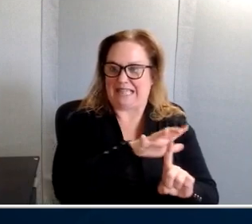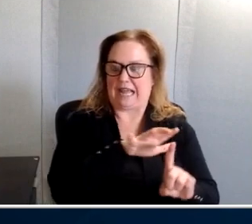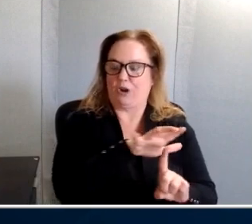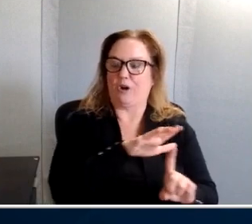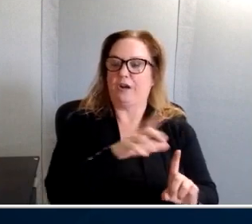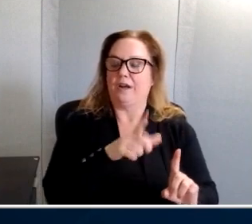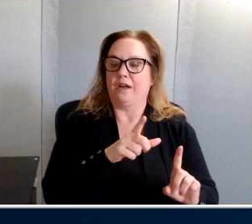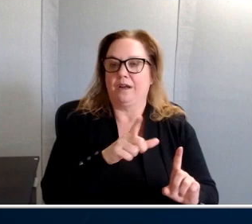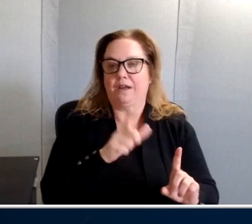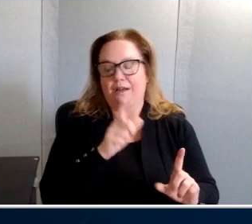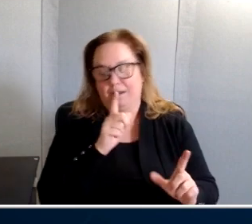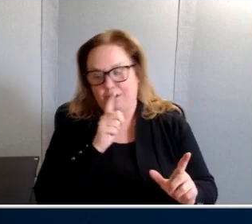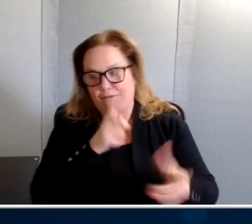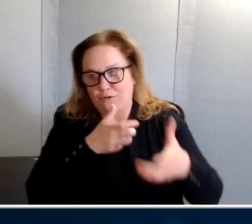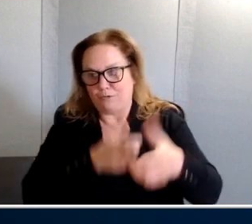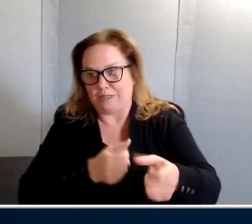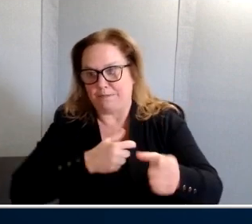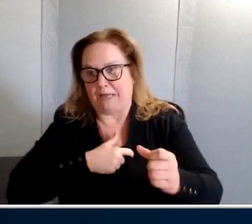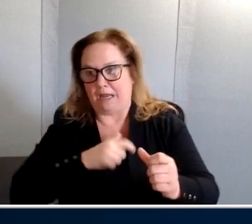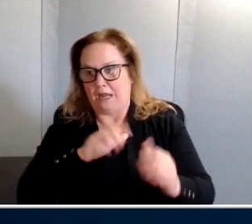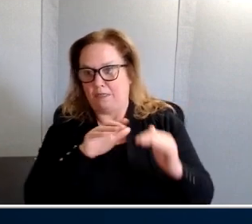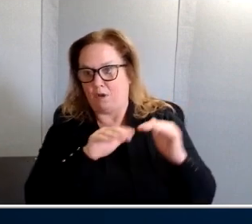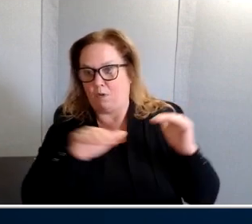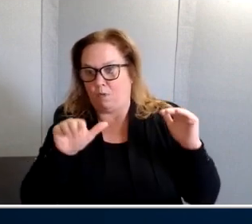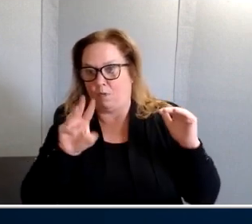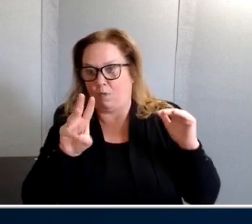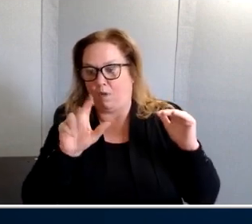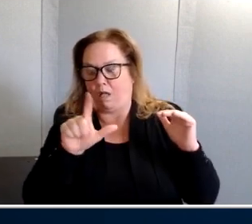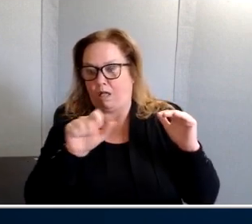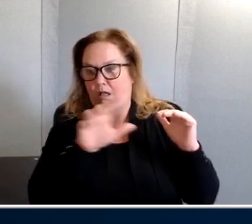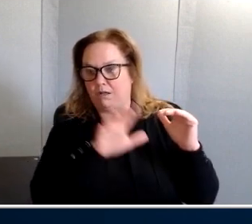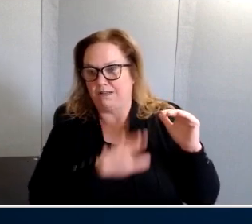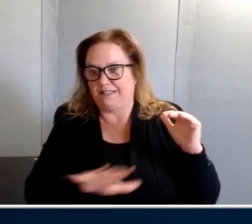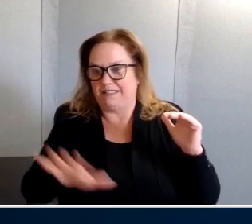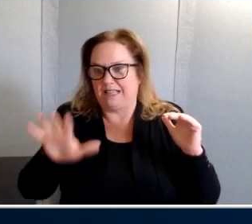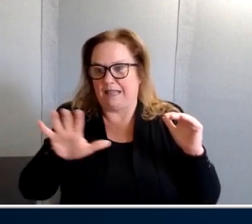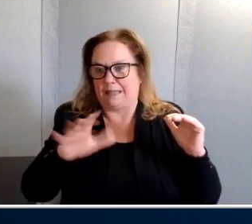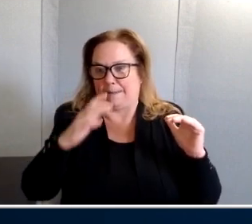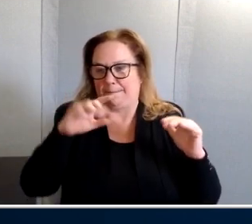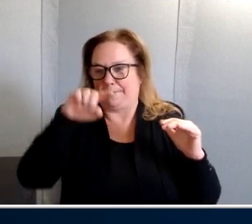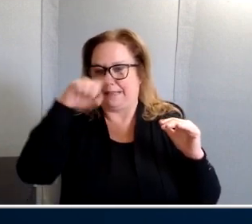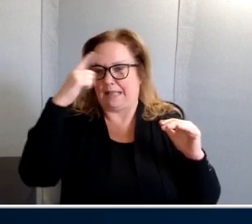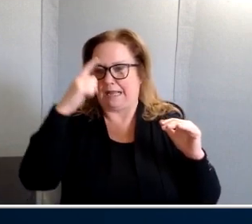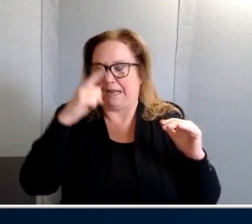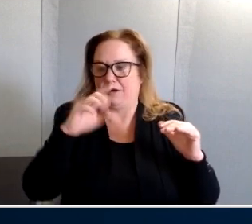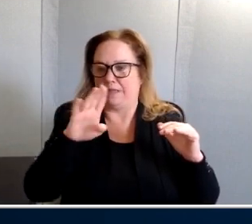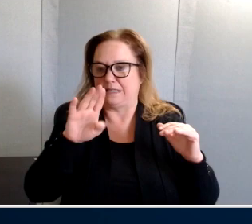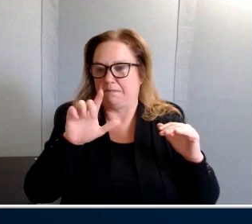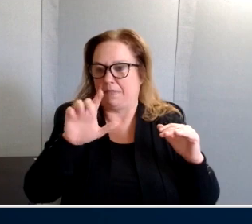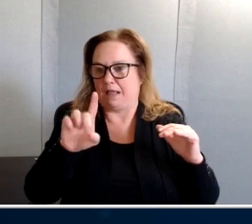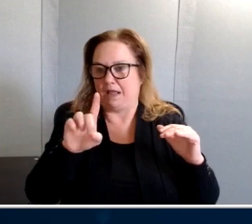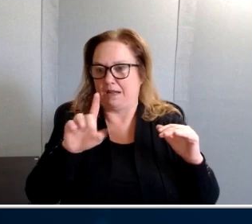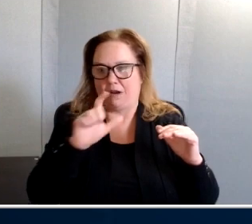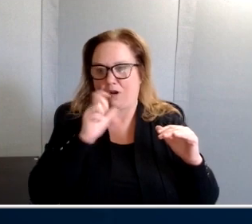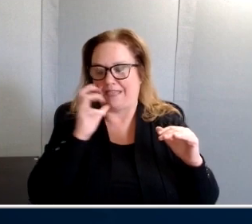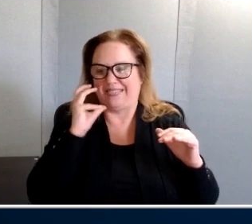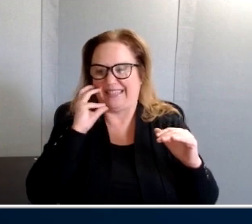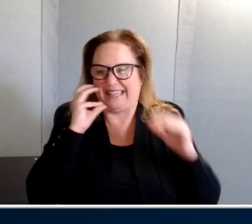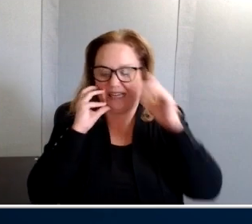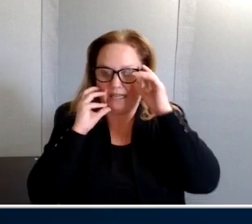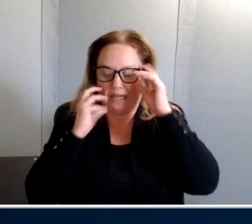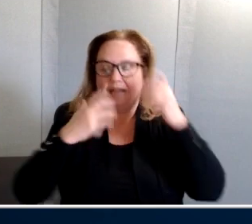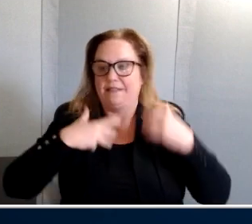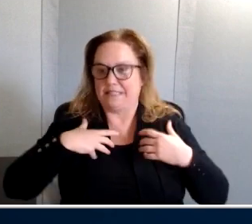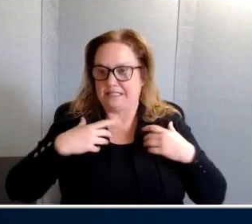take my word for it is that those walls that are kind of surrounding that black area, which is blood basically, are not very thick. This is a very healthy